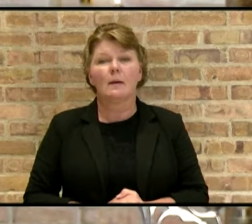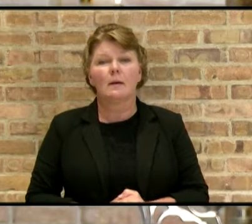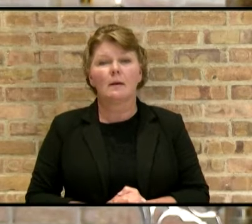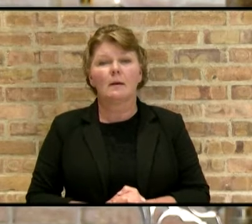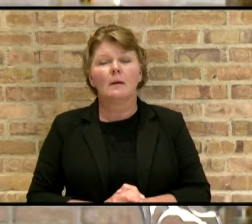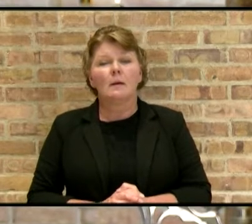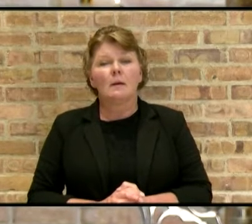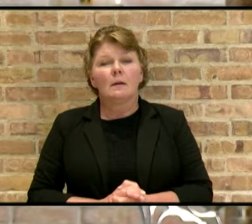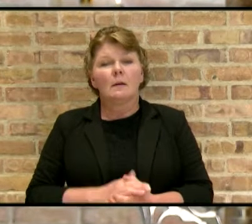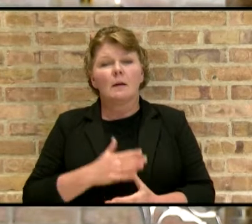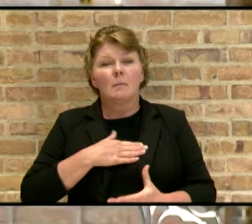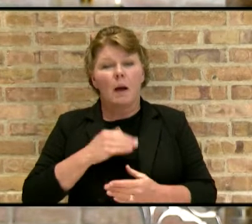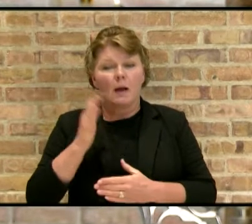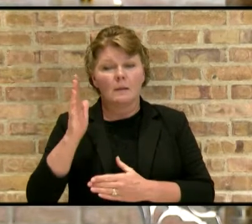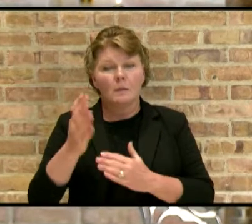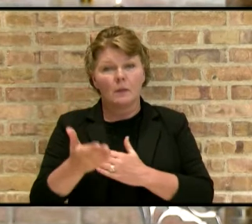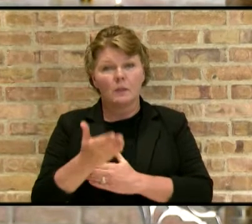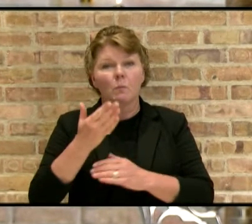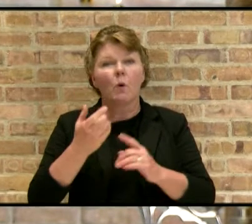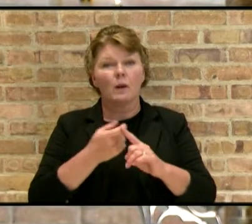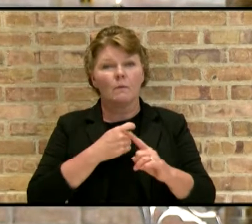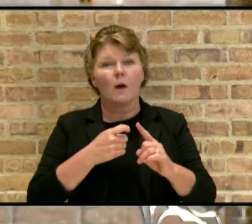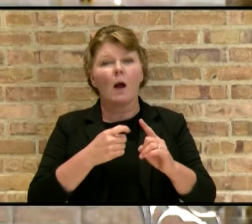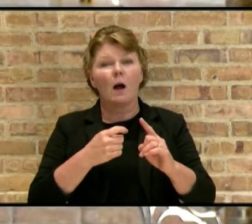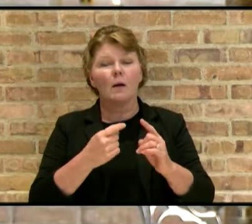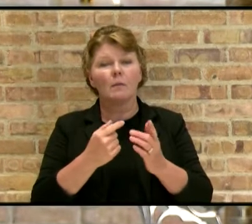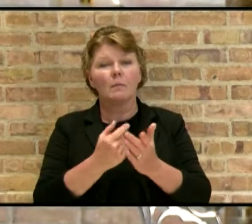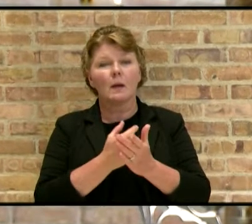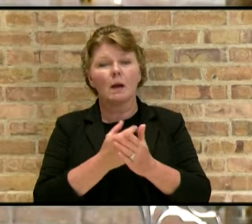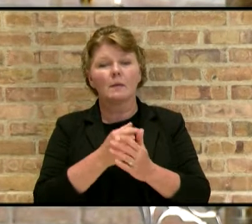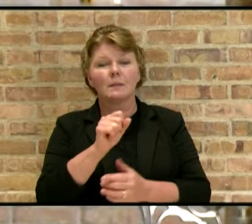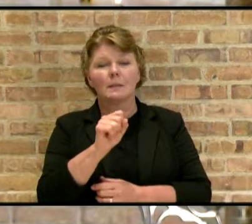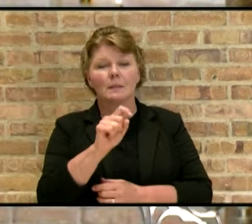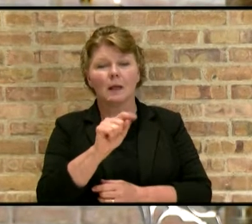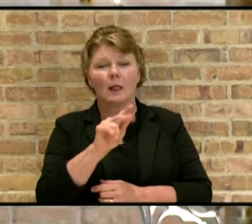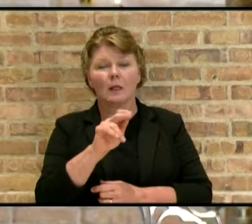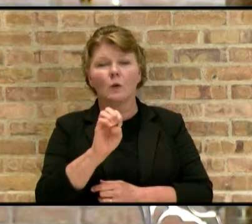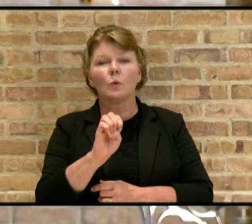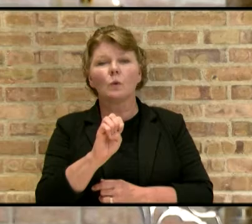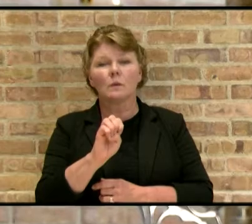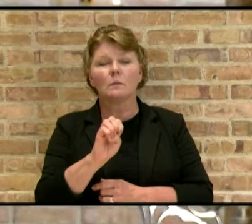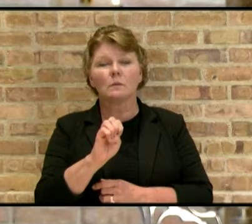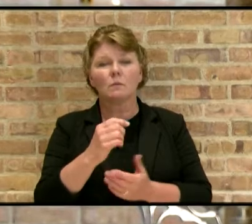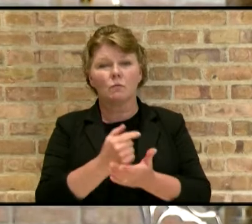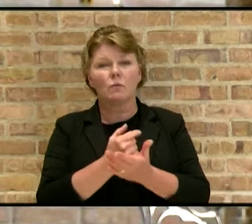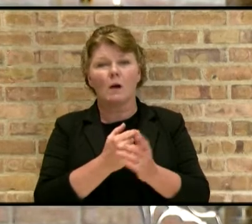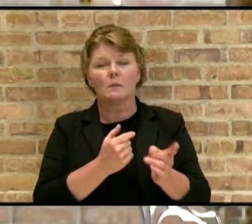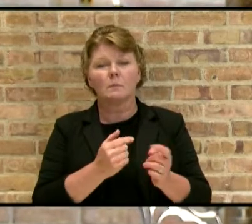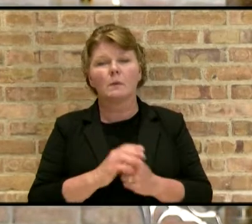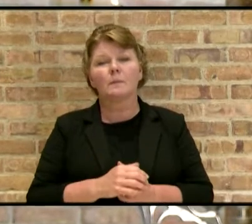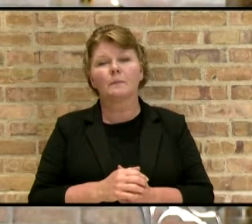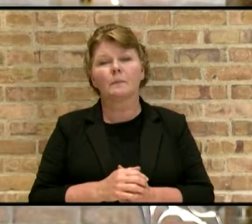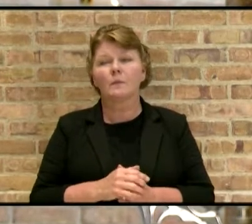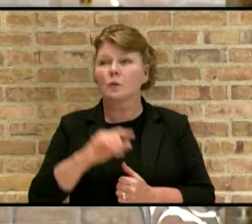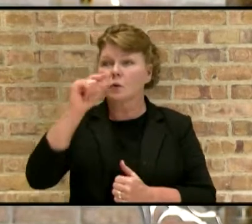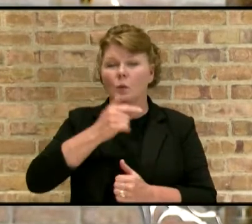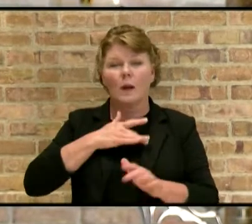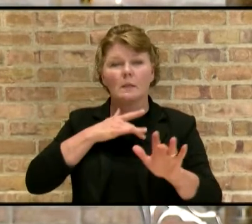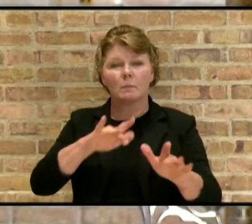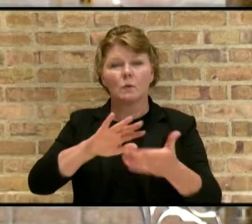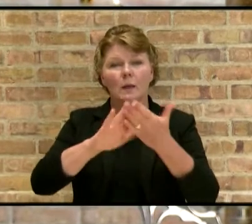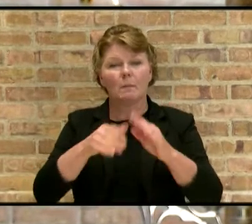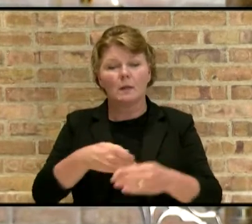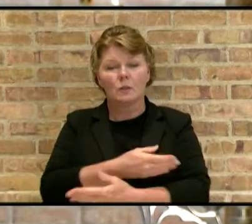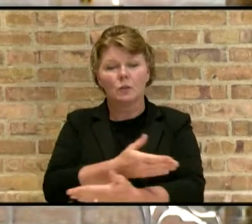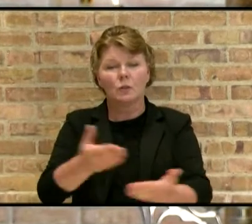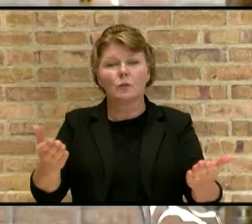text for my message today is from St. Luke's Gospel, chapter 2, verses 22 through 40. Grace, mercy, and peace